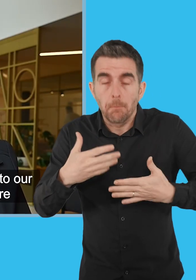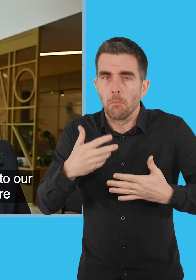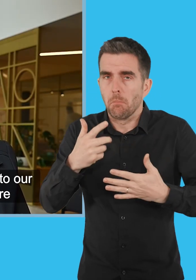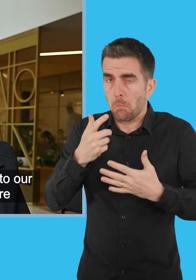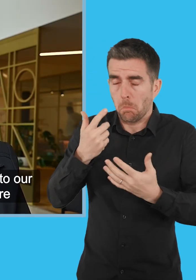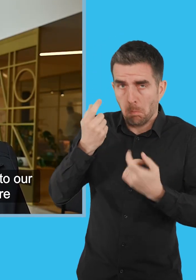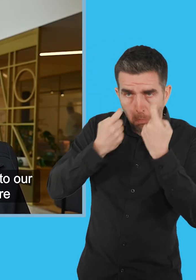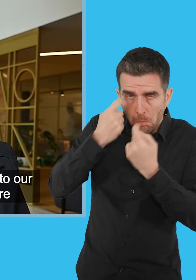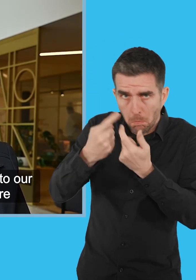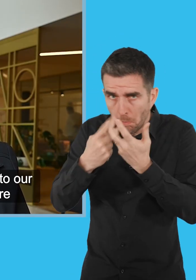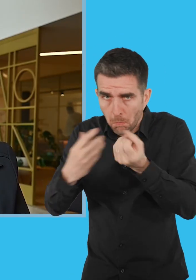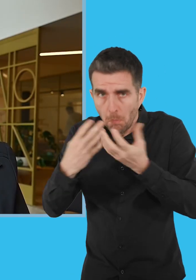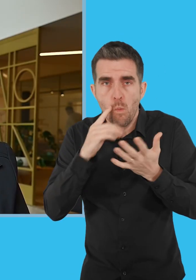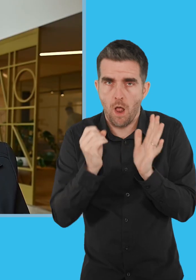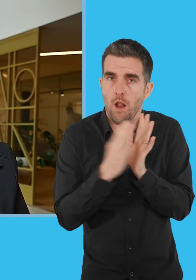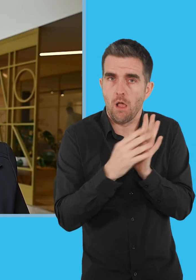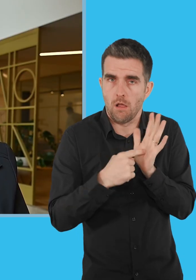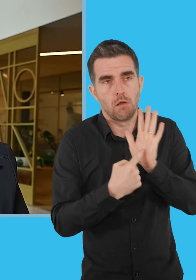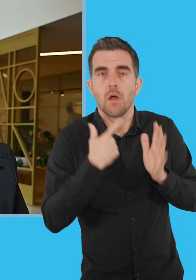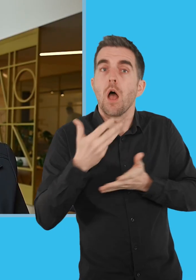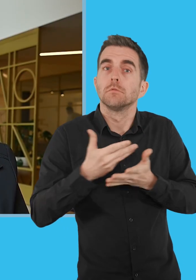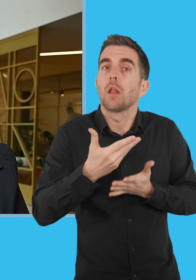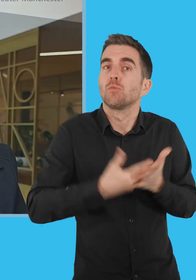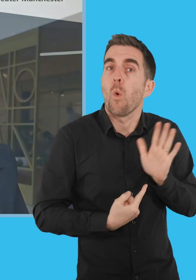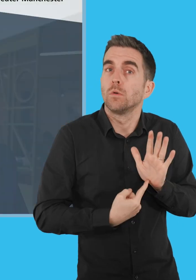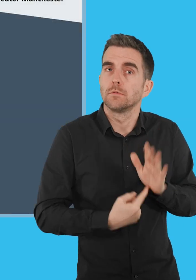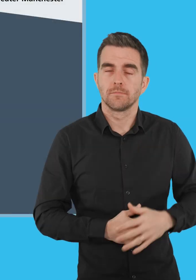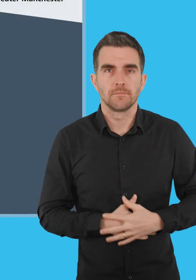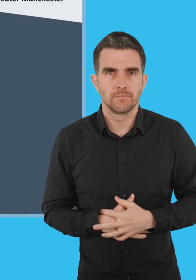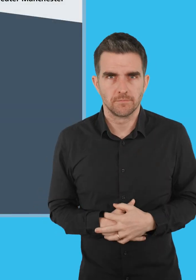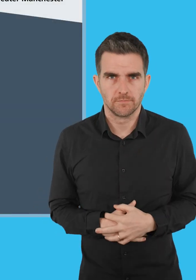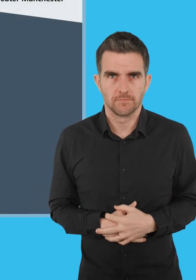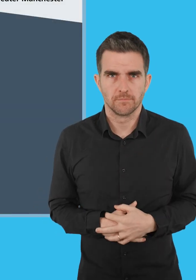system. We have considered these and these are documented in our consultation report.